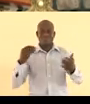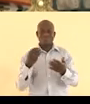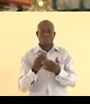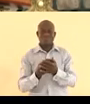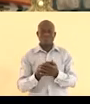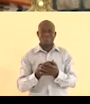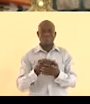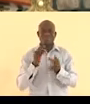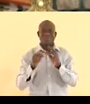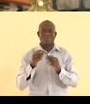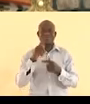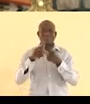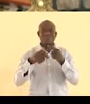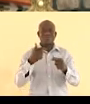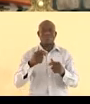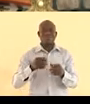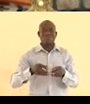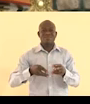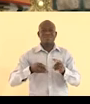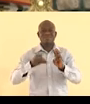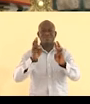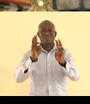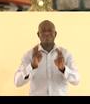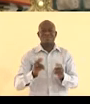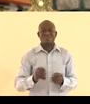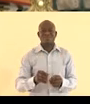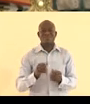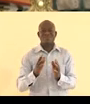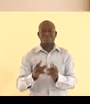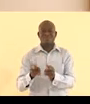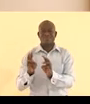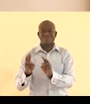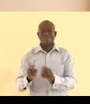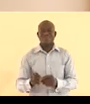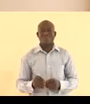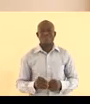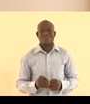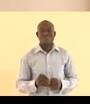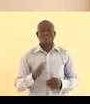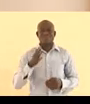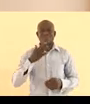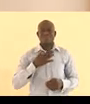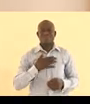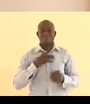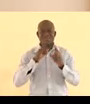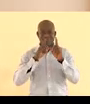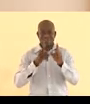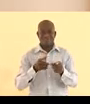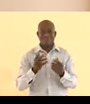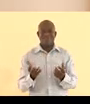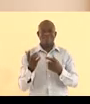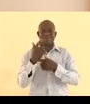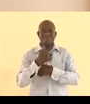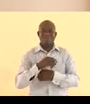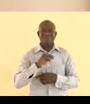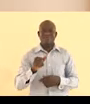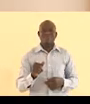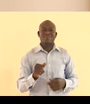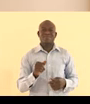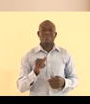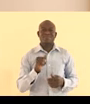if you are going along this path? Well, without humility, Father, my answer to this is that I have